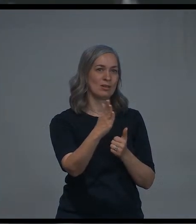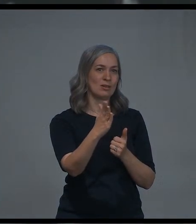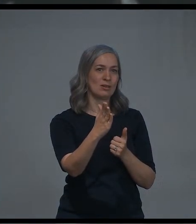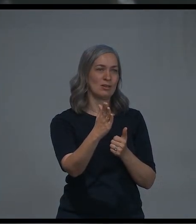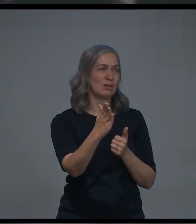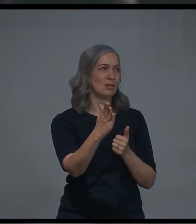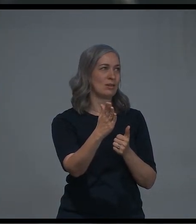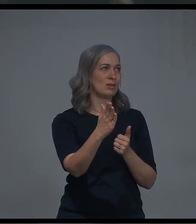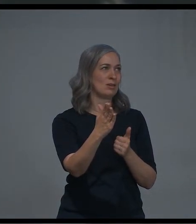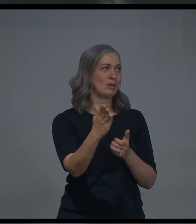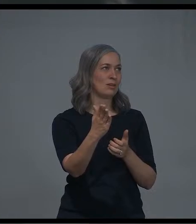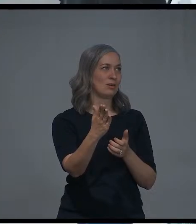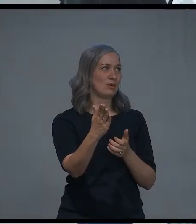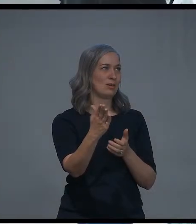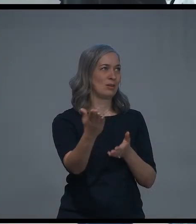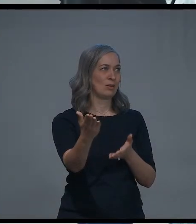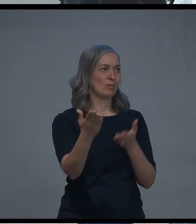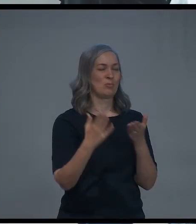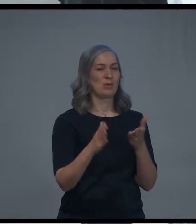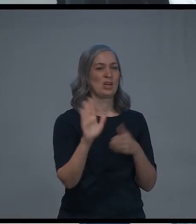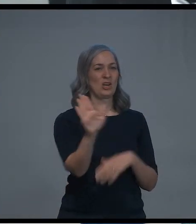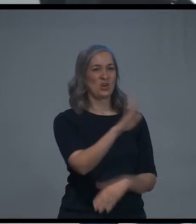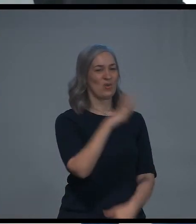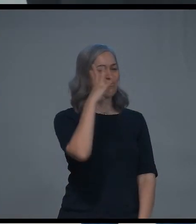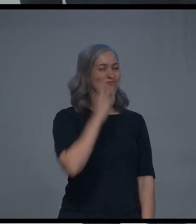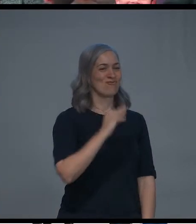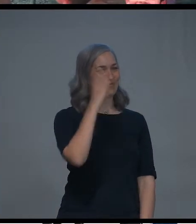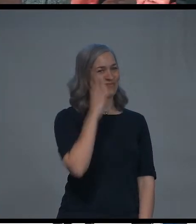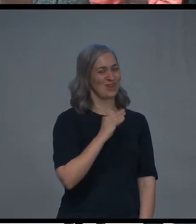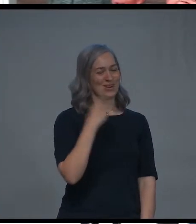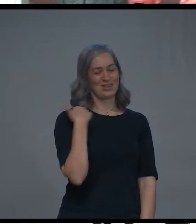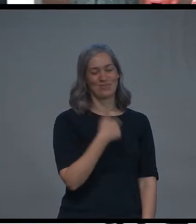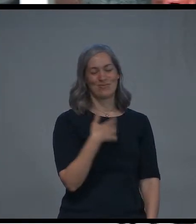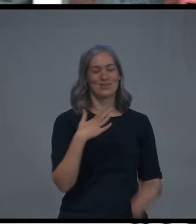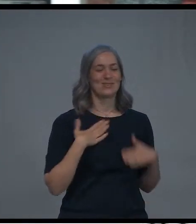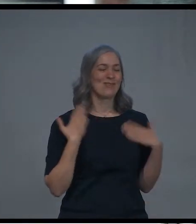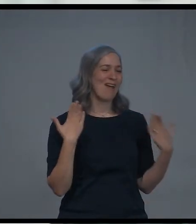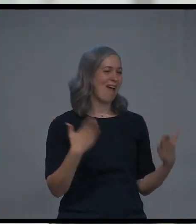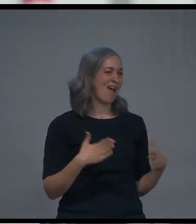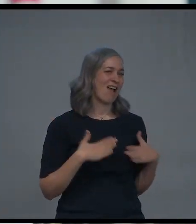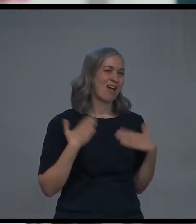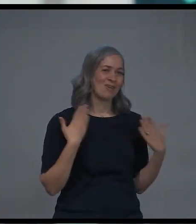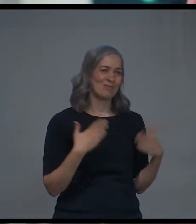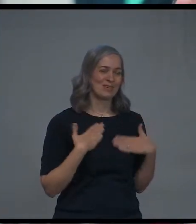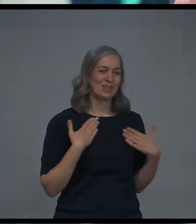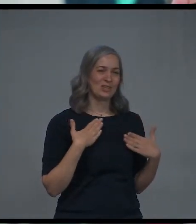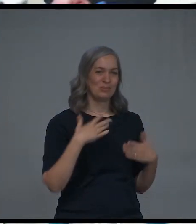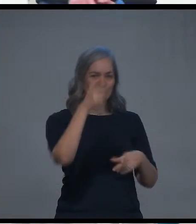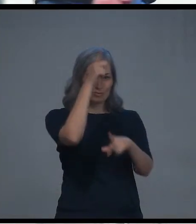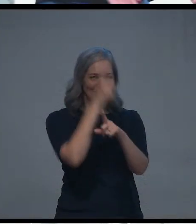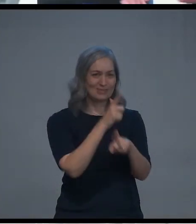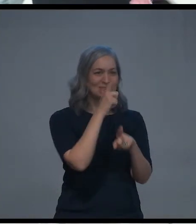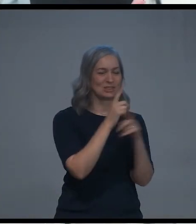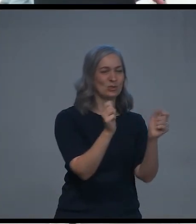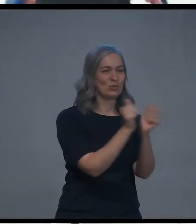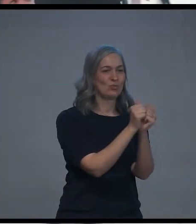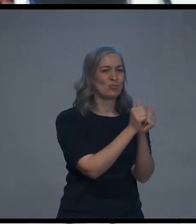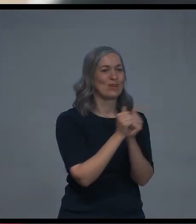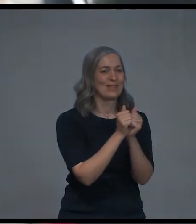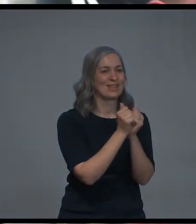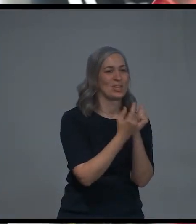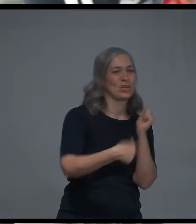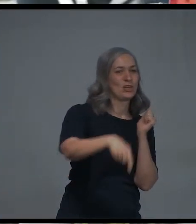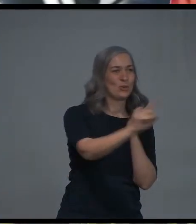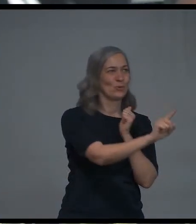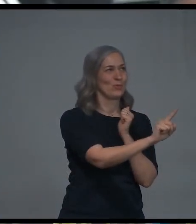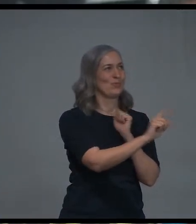your spirit to the table, and we are so happy to be brothers and sisters with you.